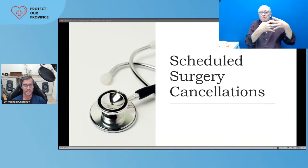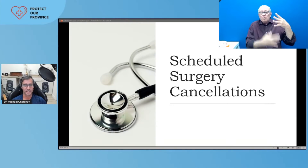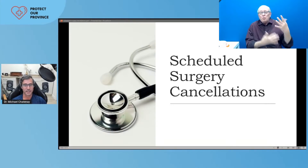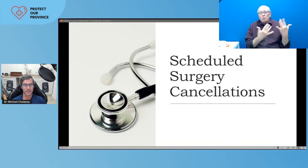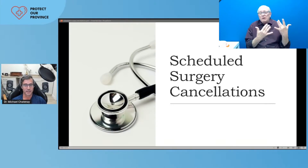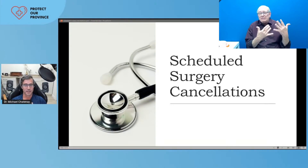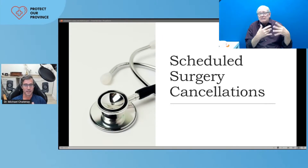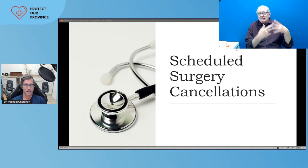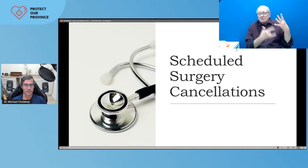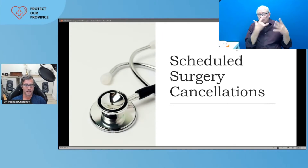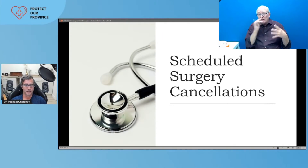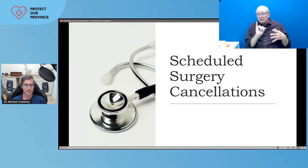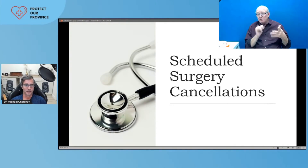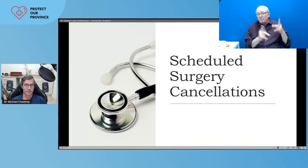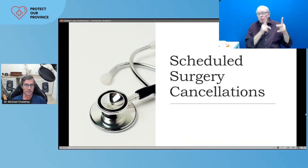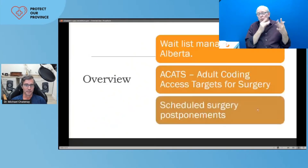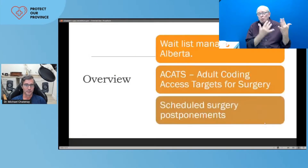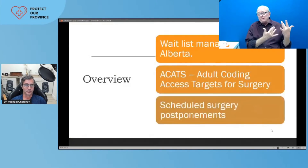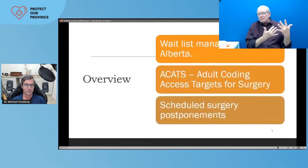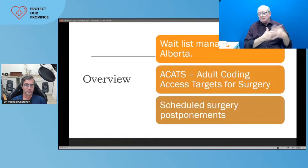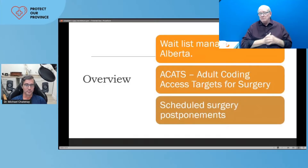slide, please.